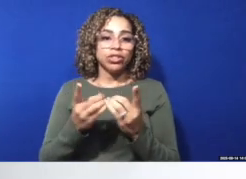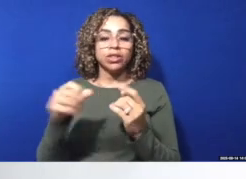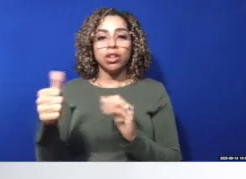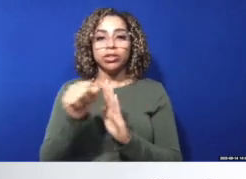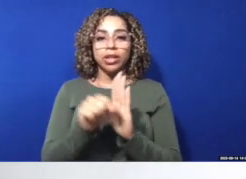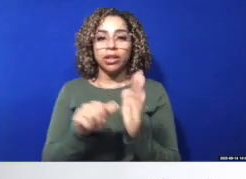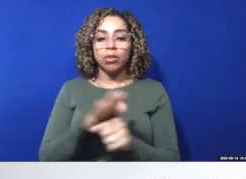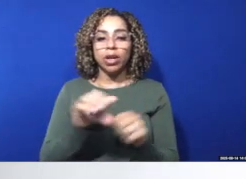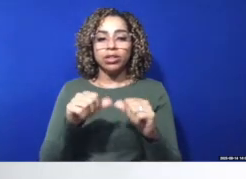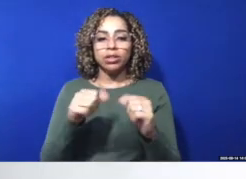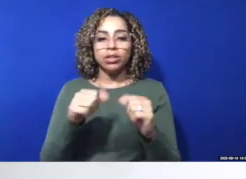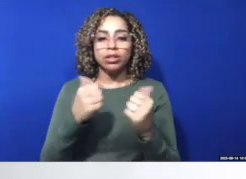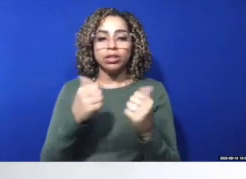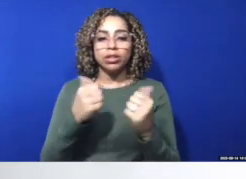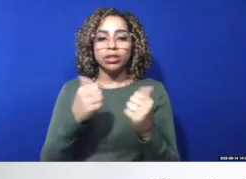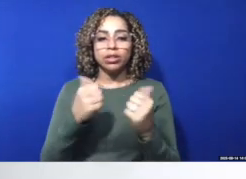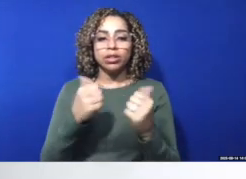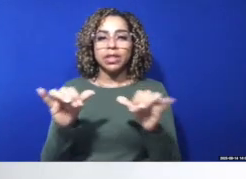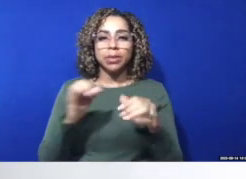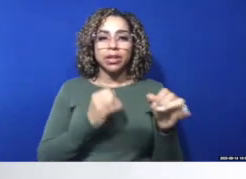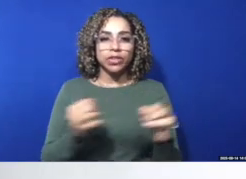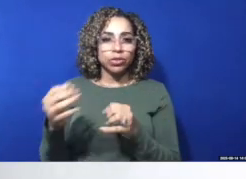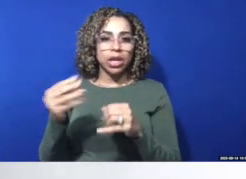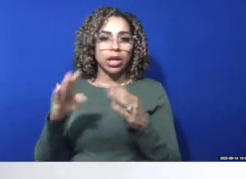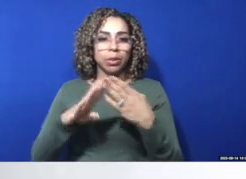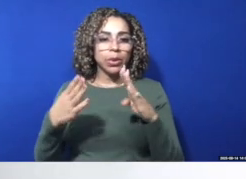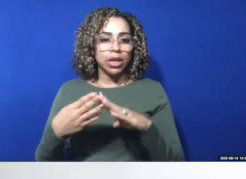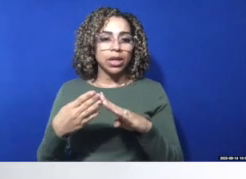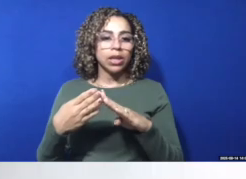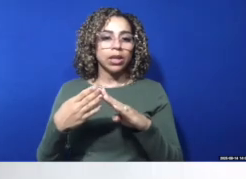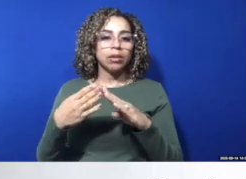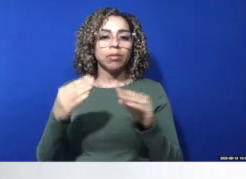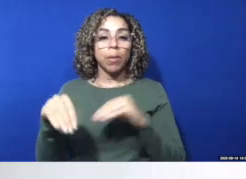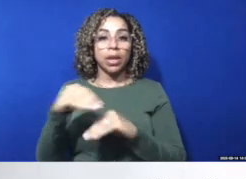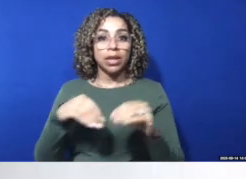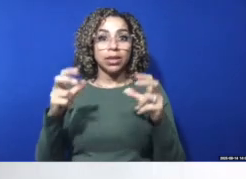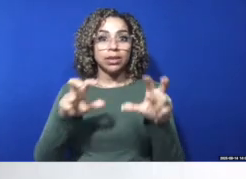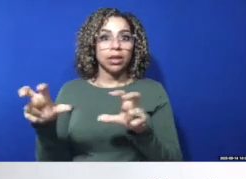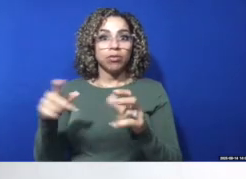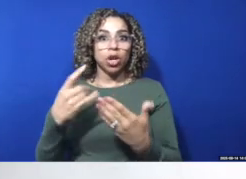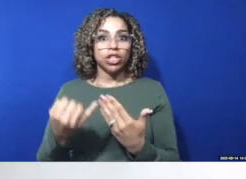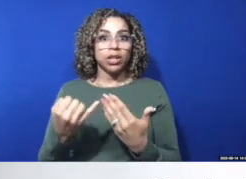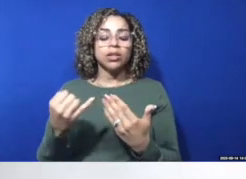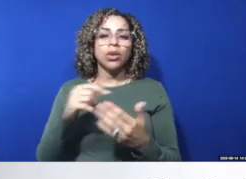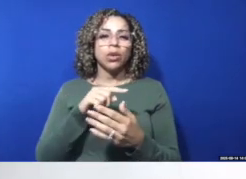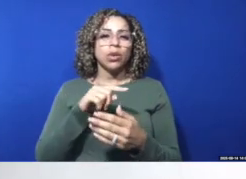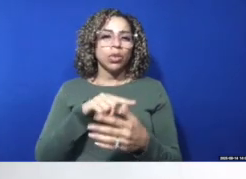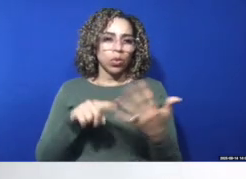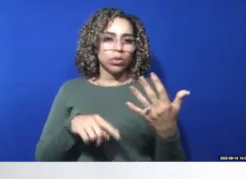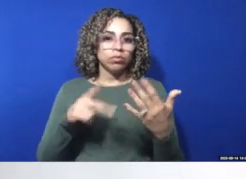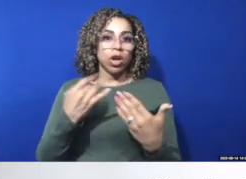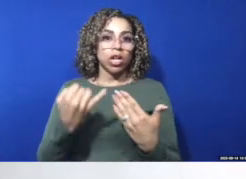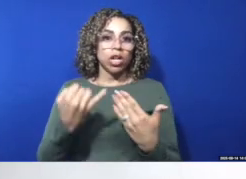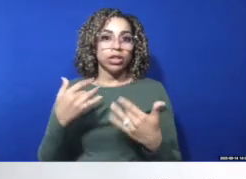Much like our individual and community mobility incentive projects, these projects have typically focused on bringing cleaner